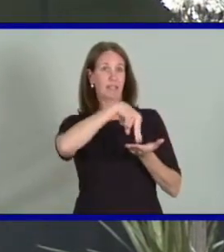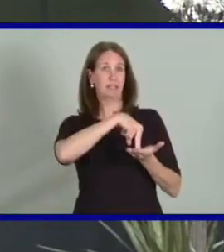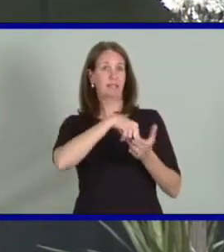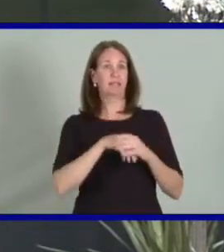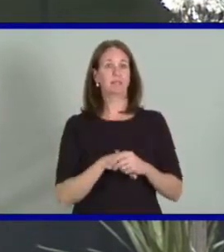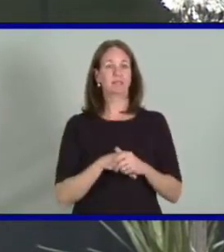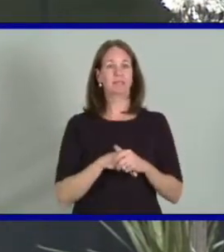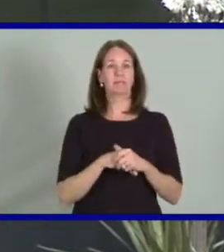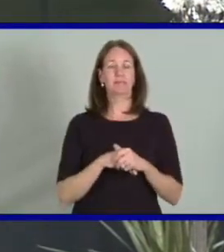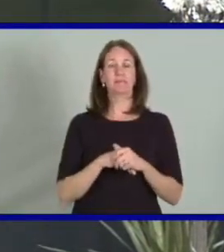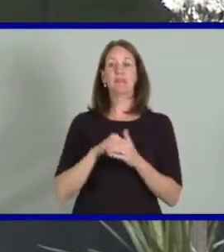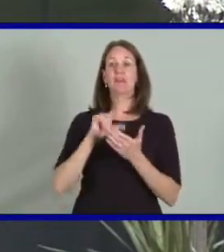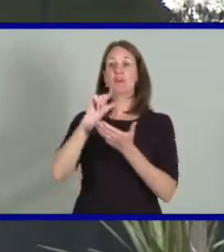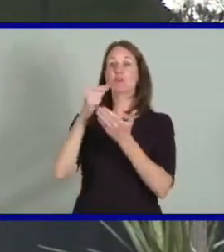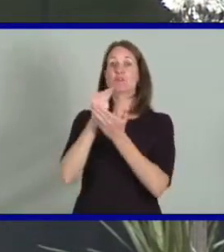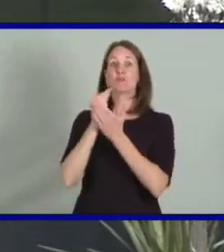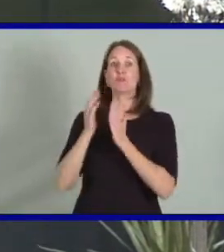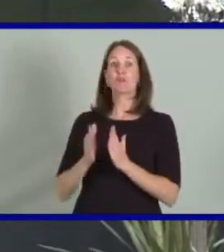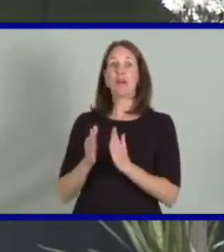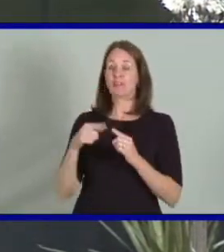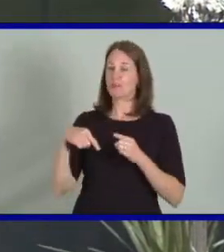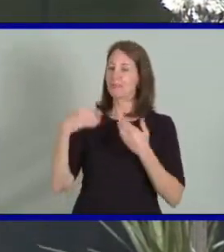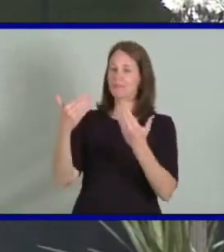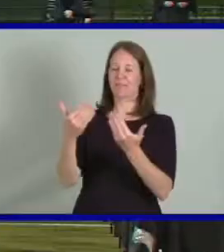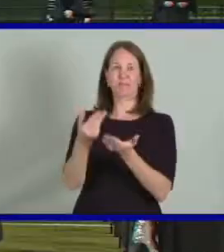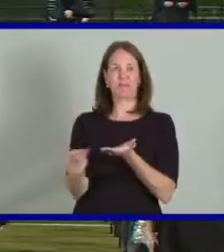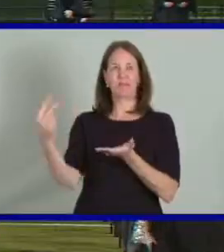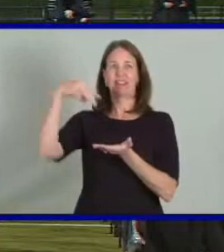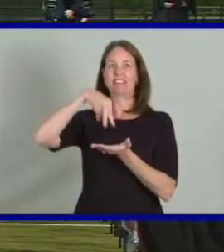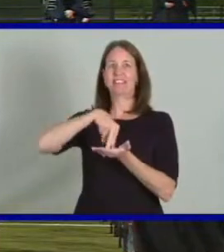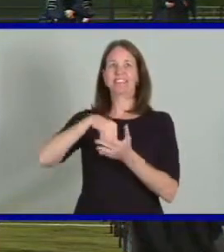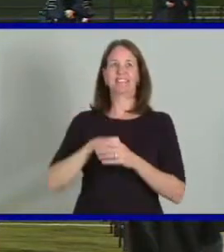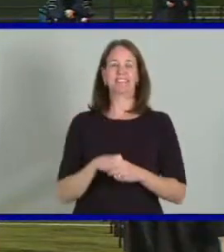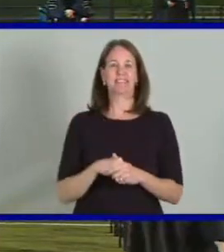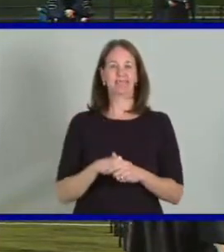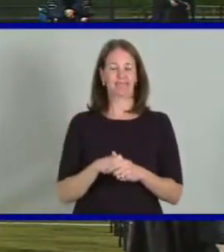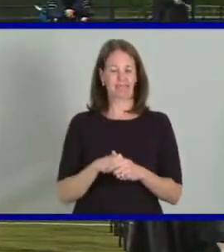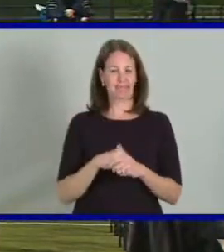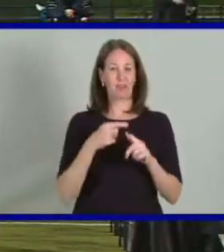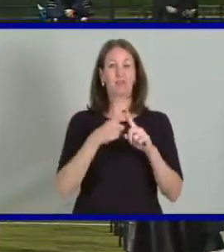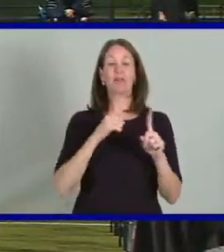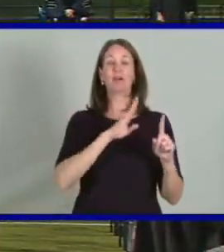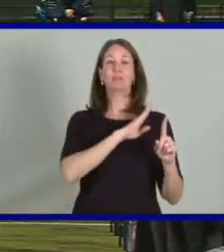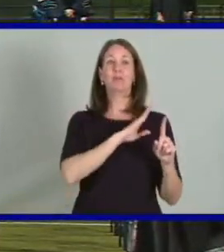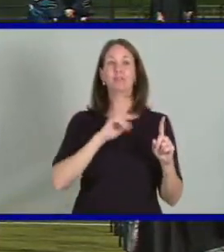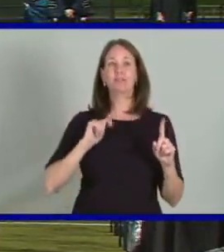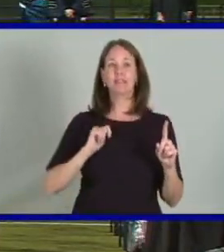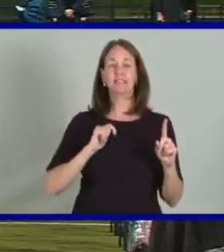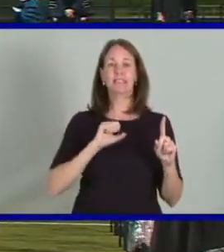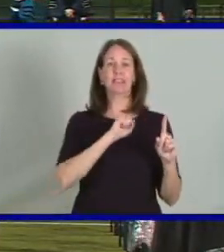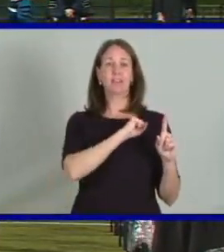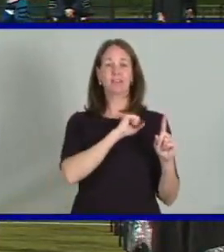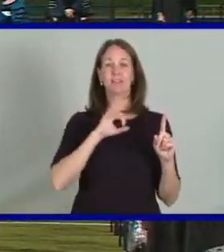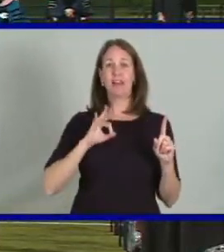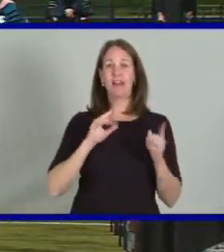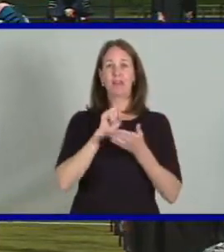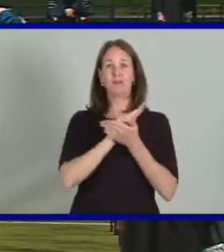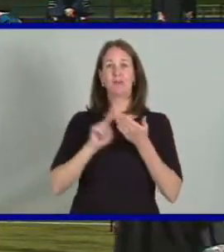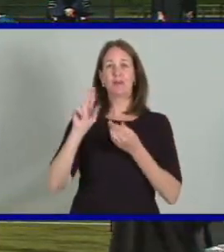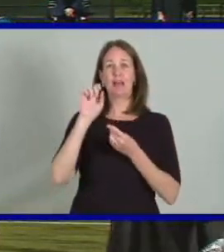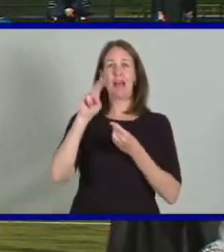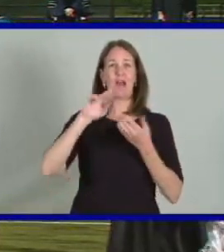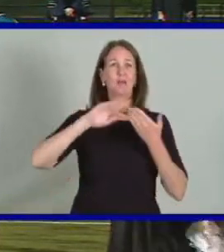I'll ask our graduates to rise. On behalf of the trustees, faculty, the University of Akron